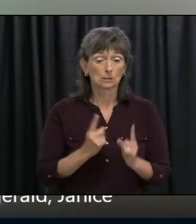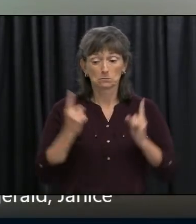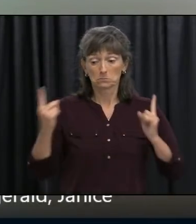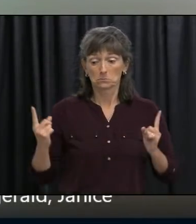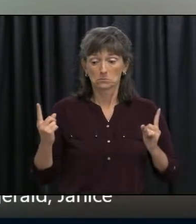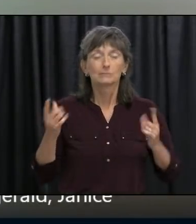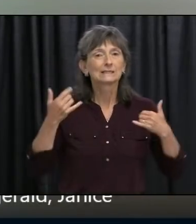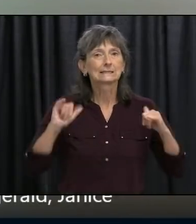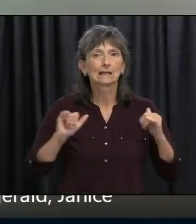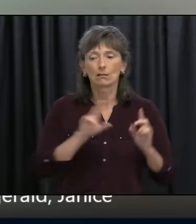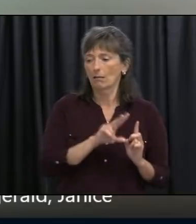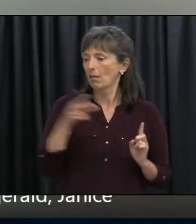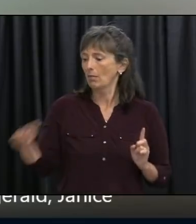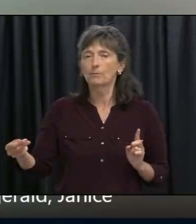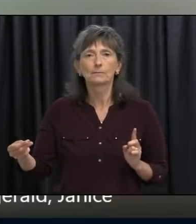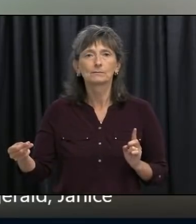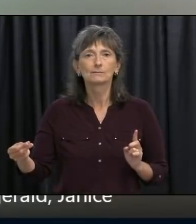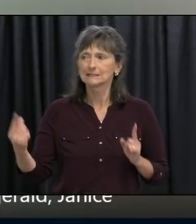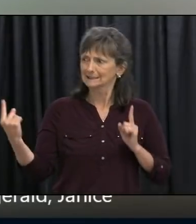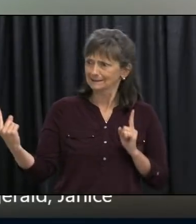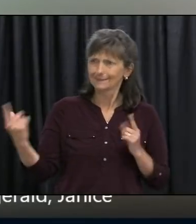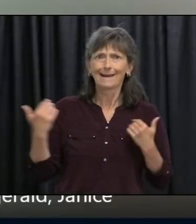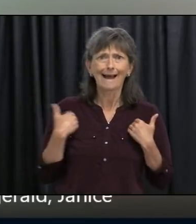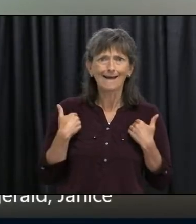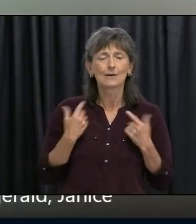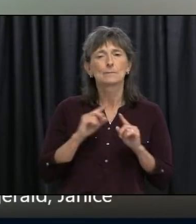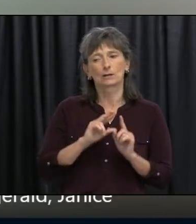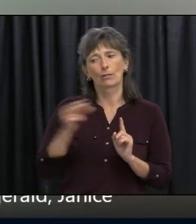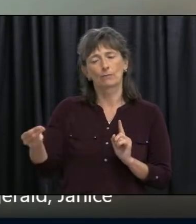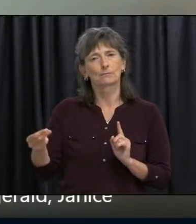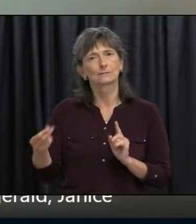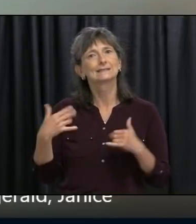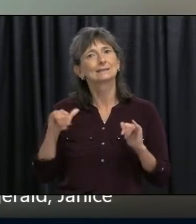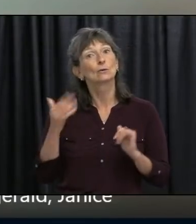had transmission with singing. So it's.